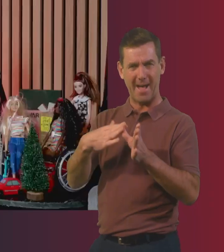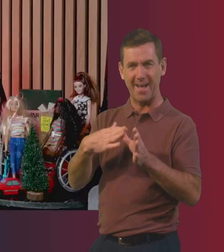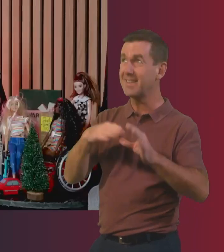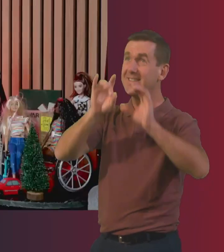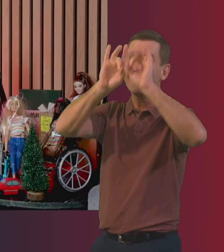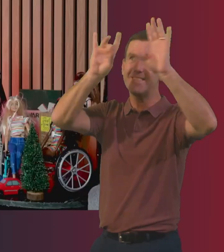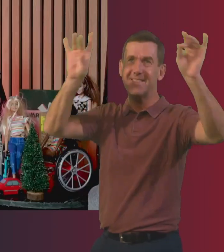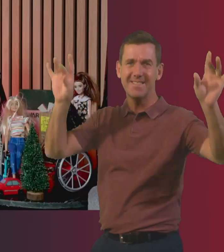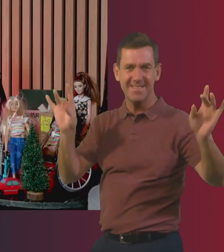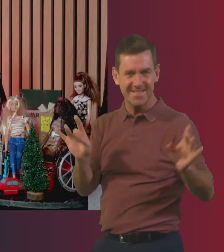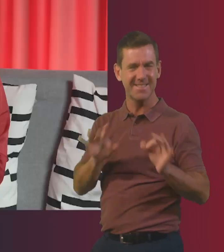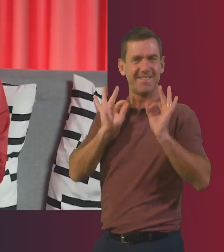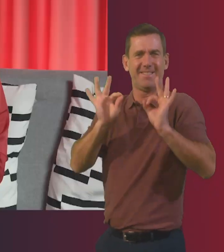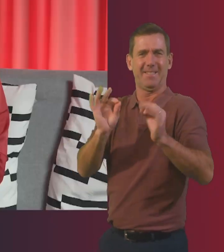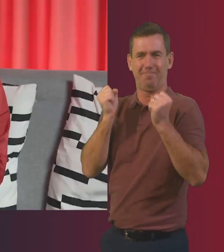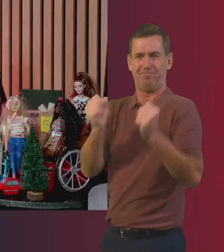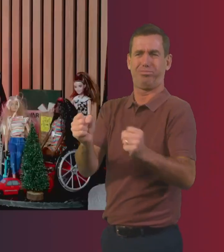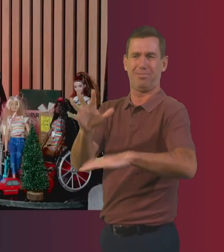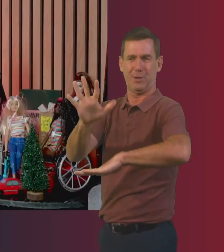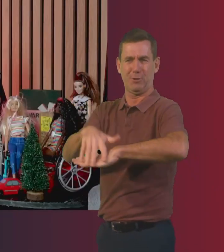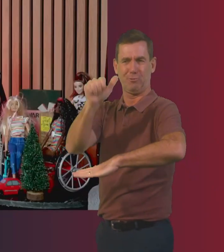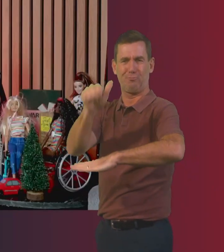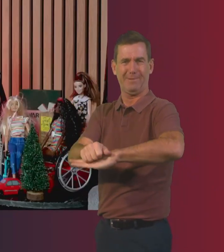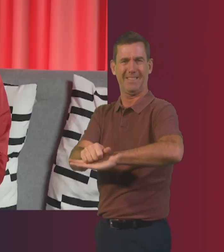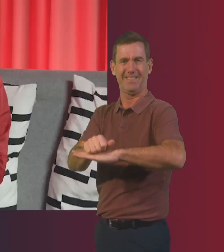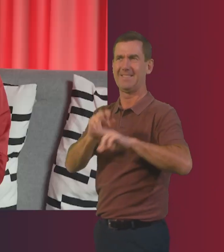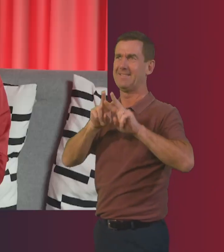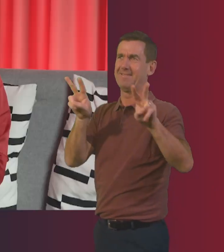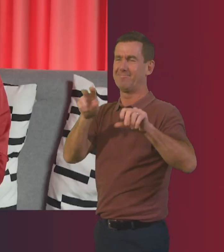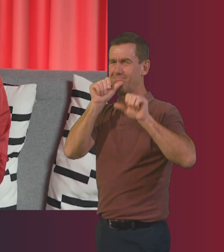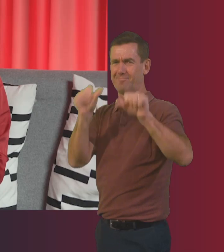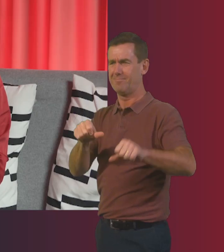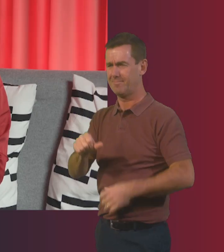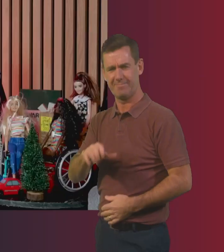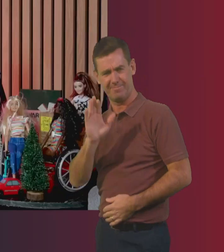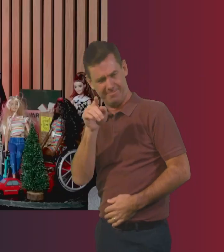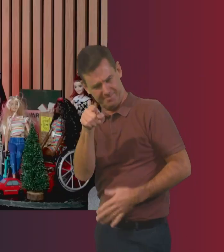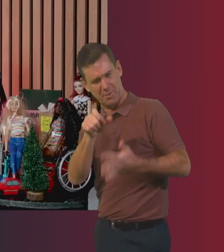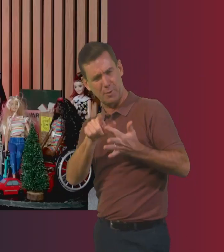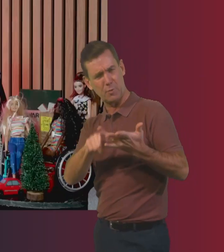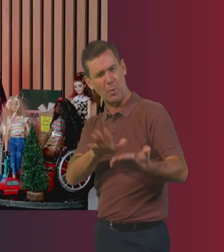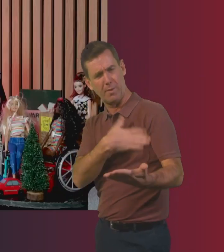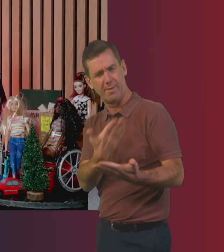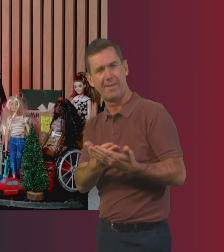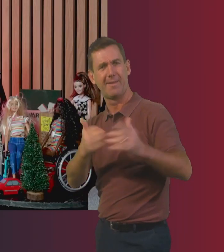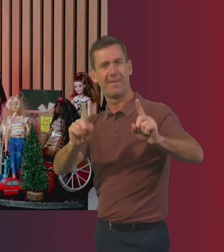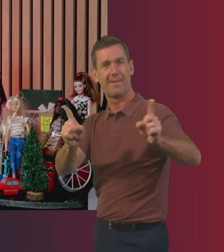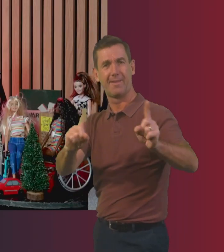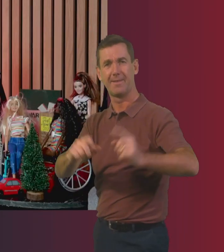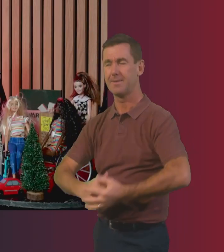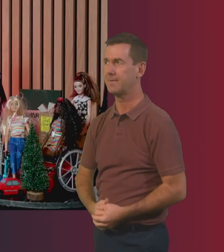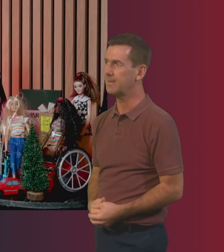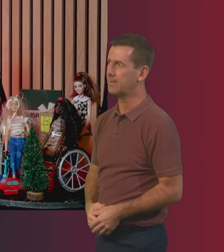as well. I know, very, very festive. Very festive. I absolutely adore it. So what have you been up to, Sam? Gosh, I mean, ultimately,